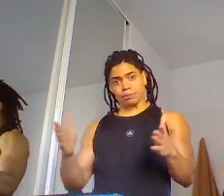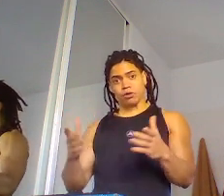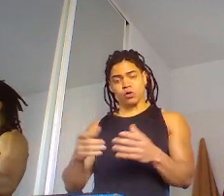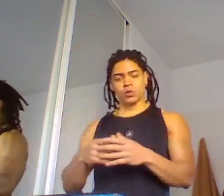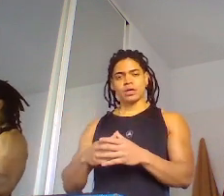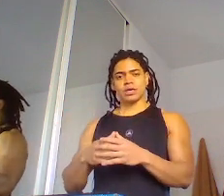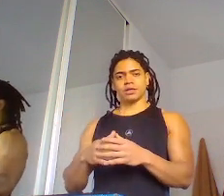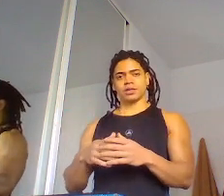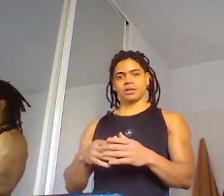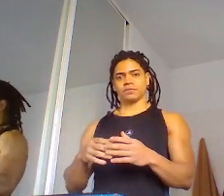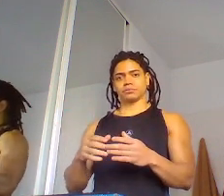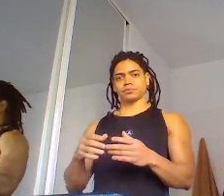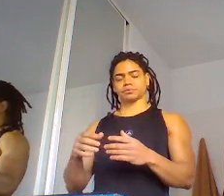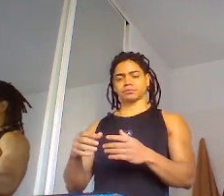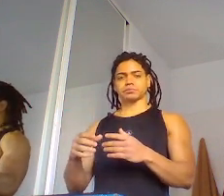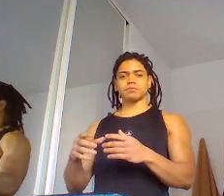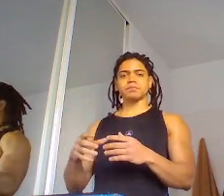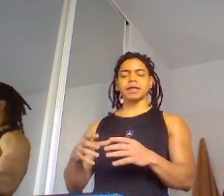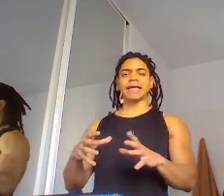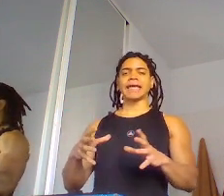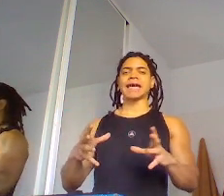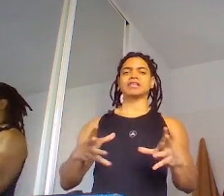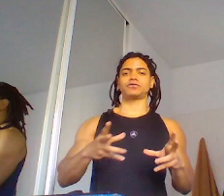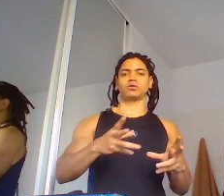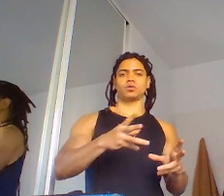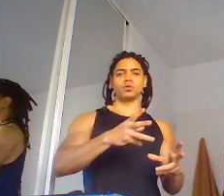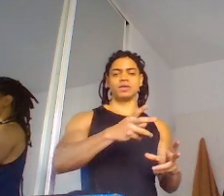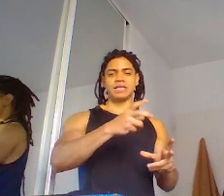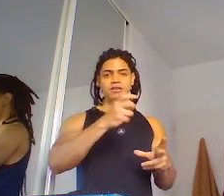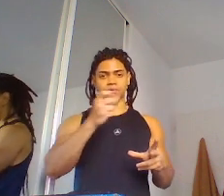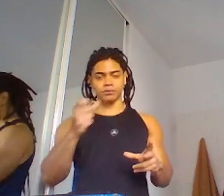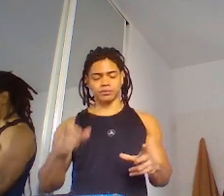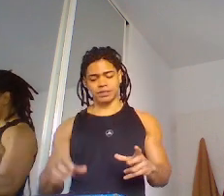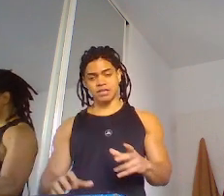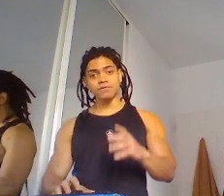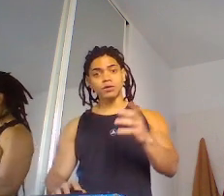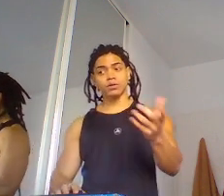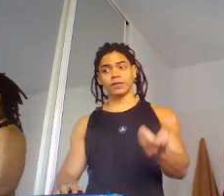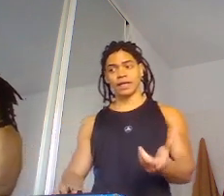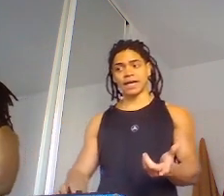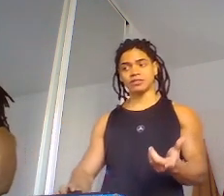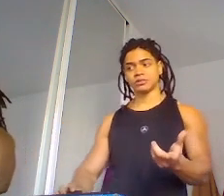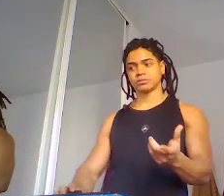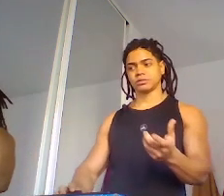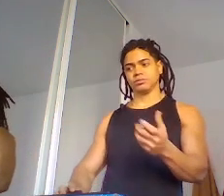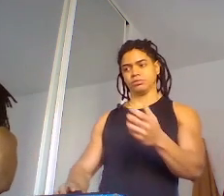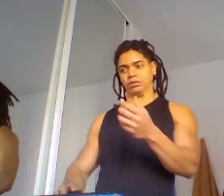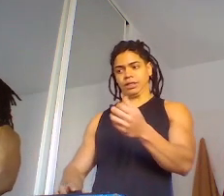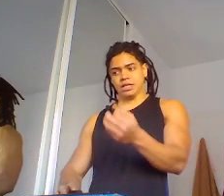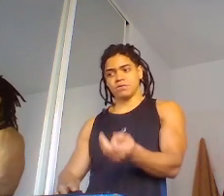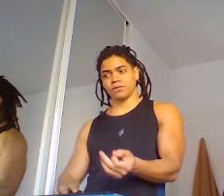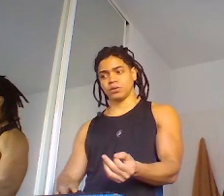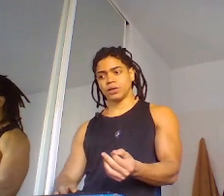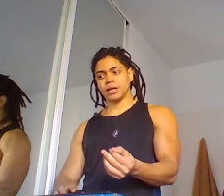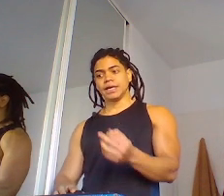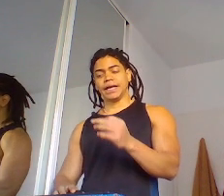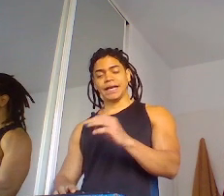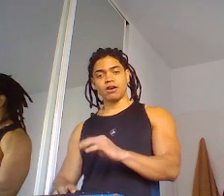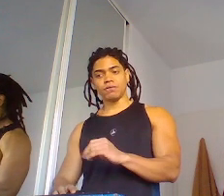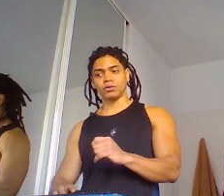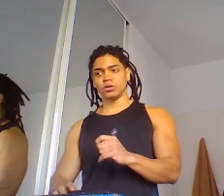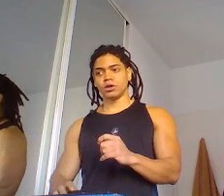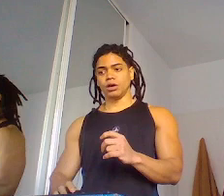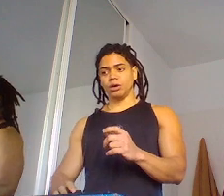this report, if the cash flow, the inflow of cash, or the inflow